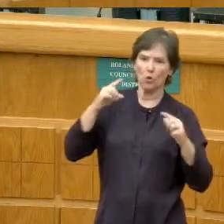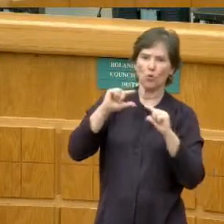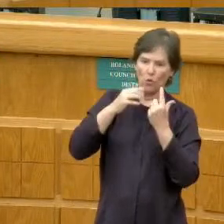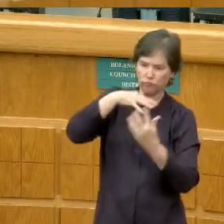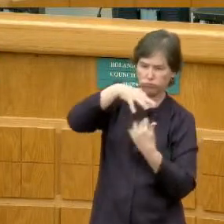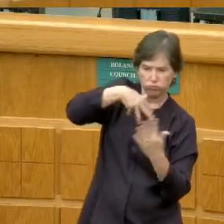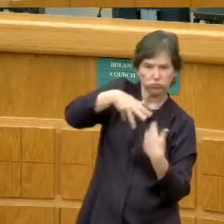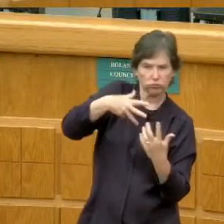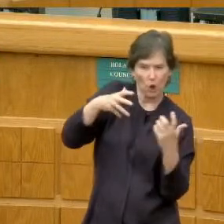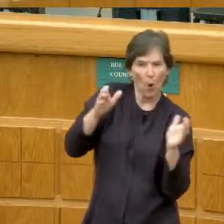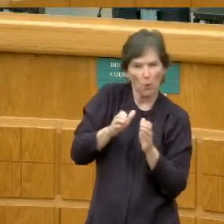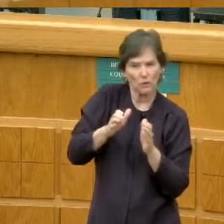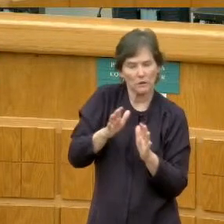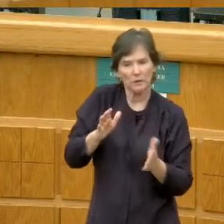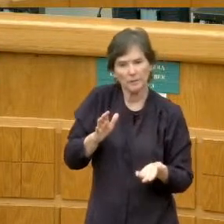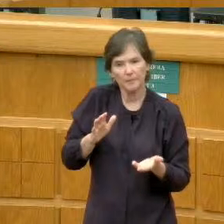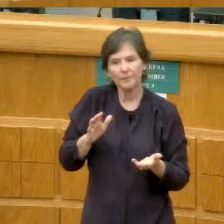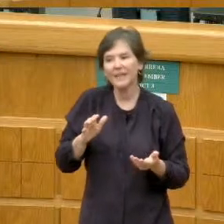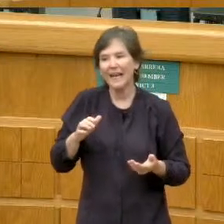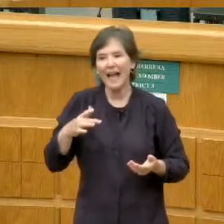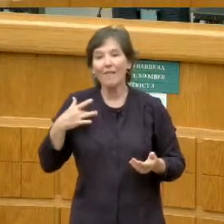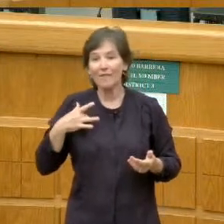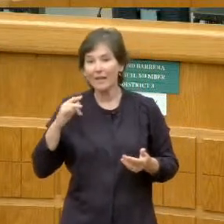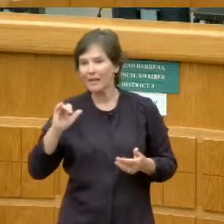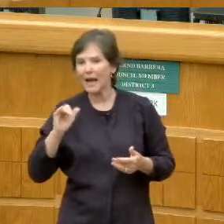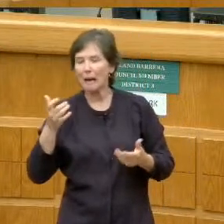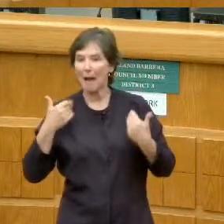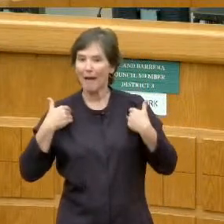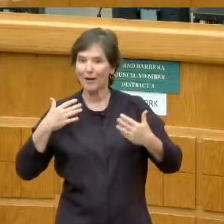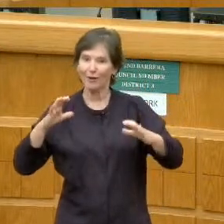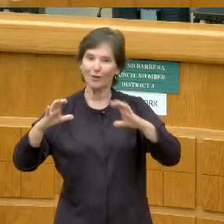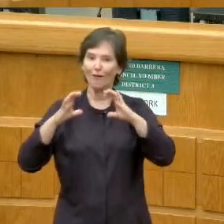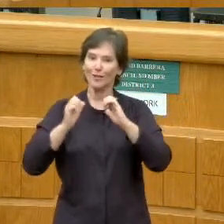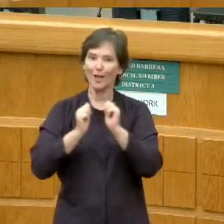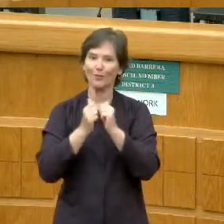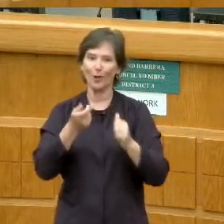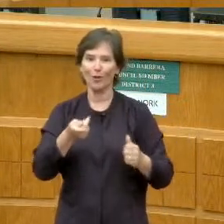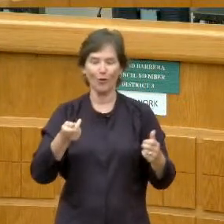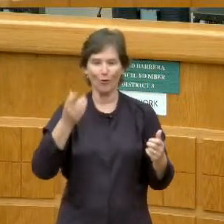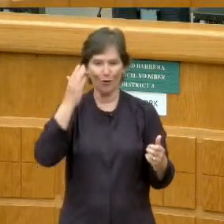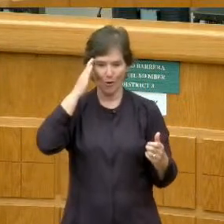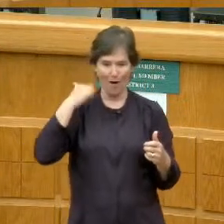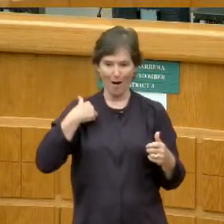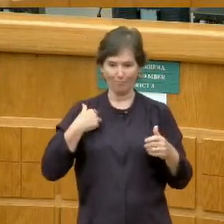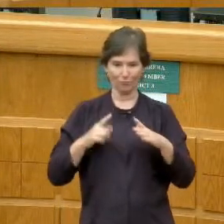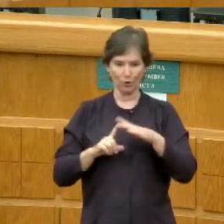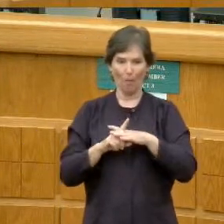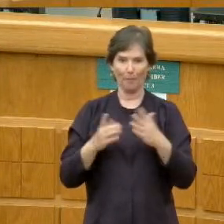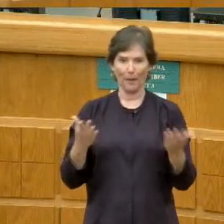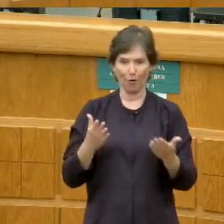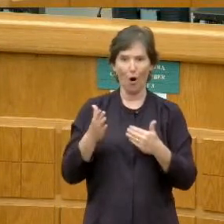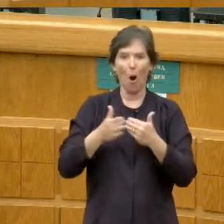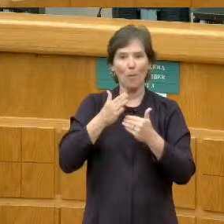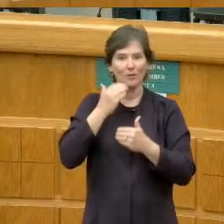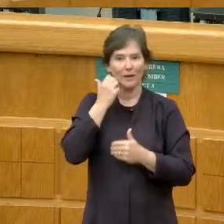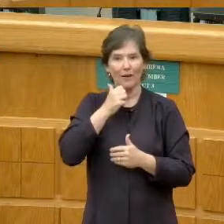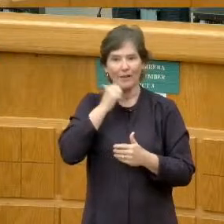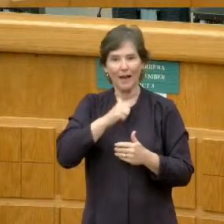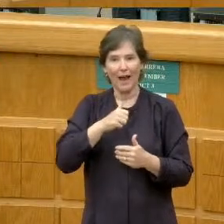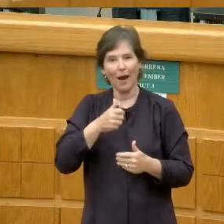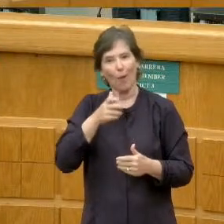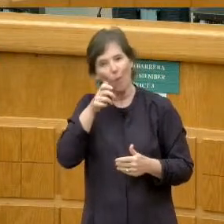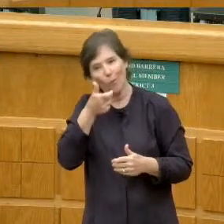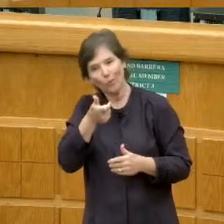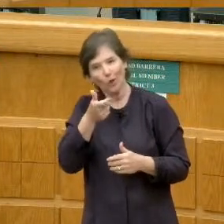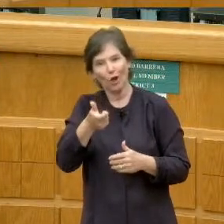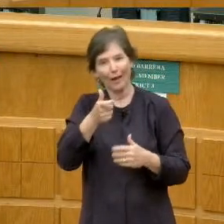questions because I feel like I'm having a conversation with you. You know, I come here almost every day of the week and I've gotten accustomed to looking in a camera,